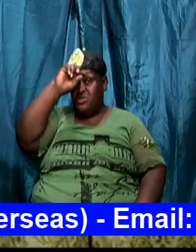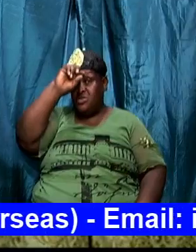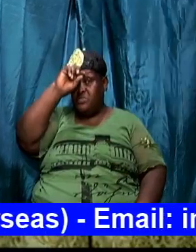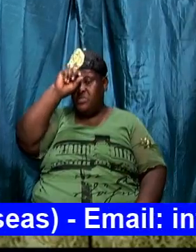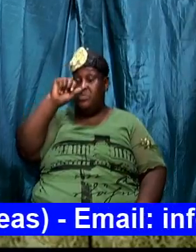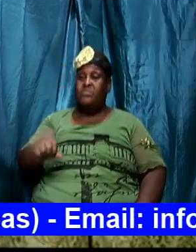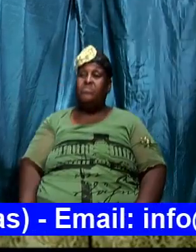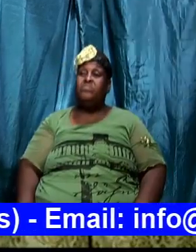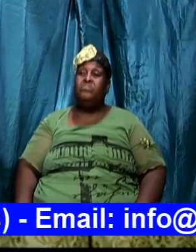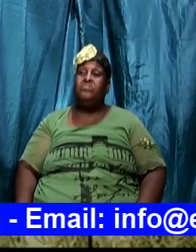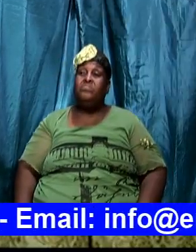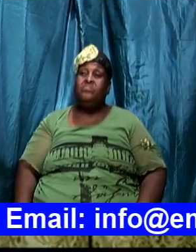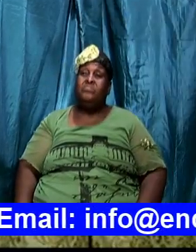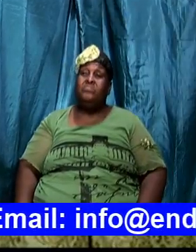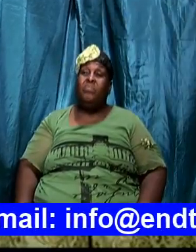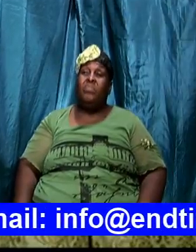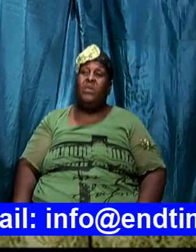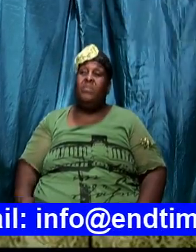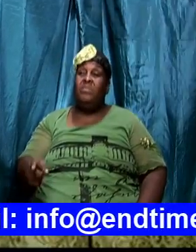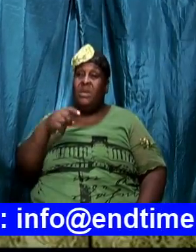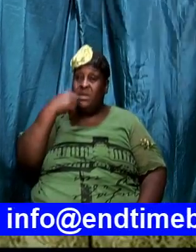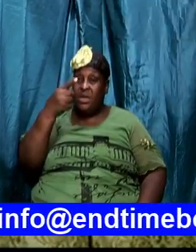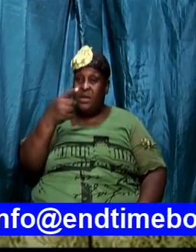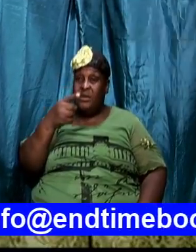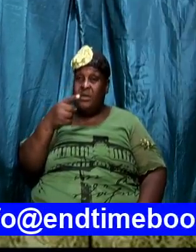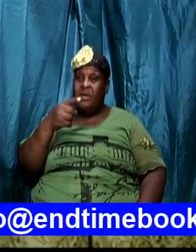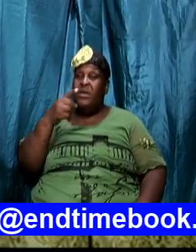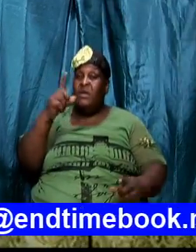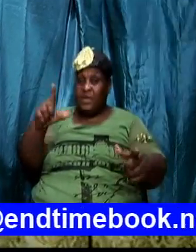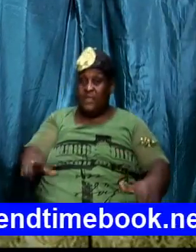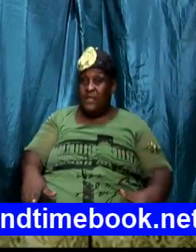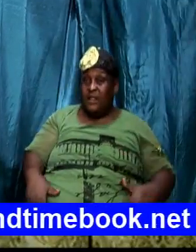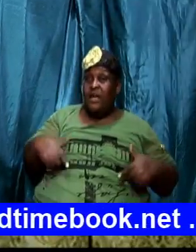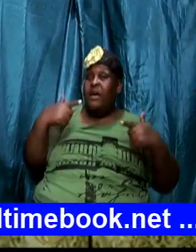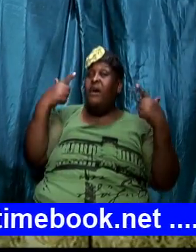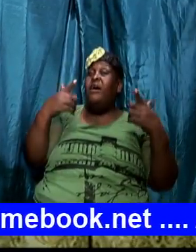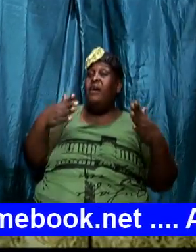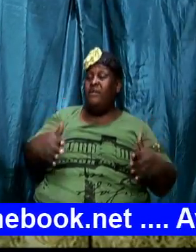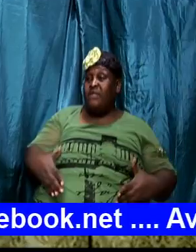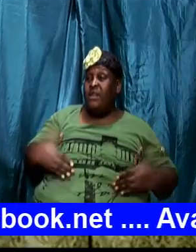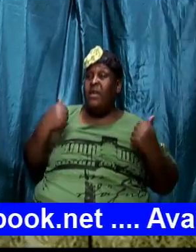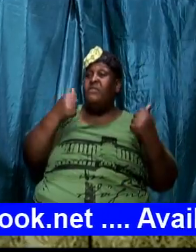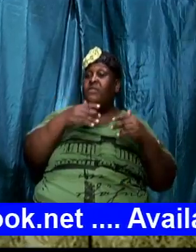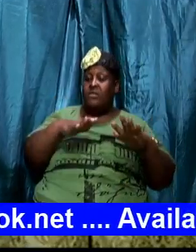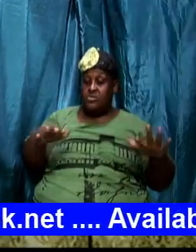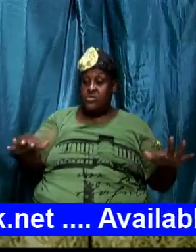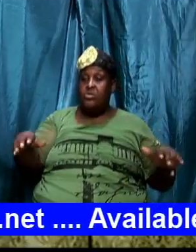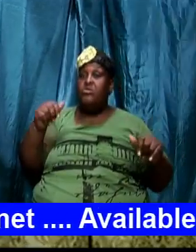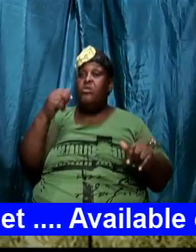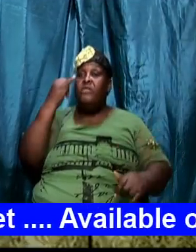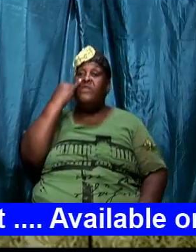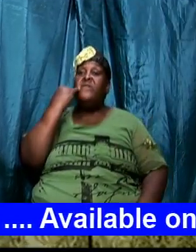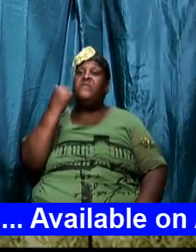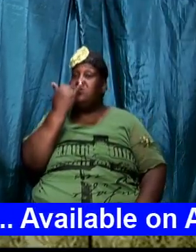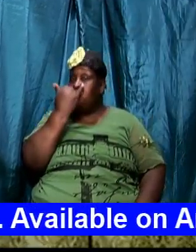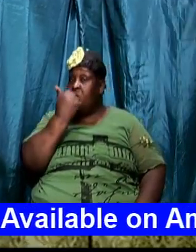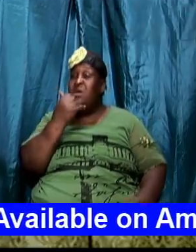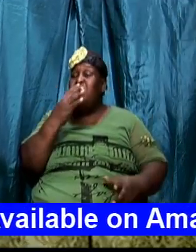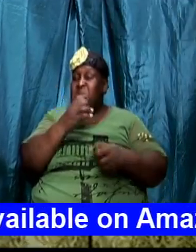this particular episode in the life of the children of Israel. And I'm taking time to go through because I want us